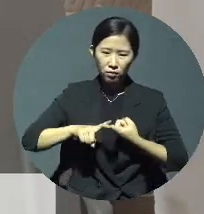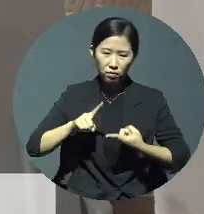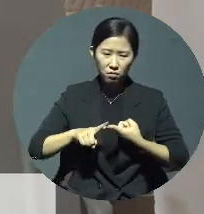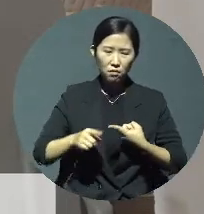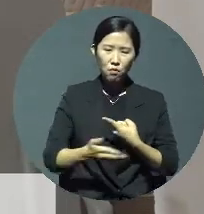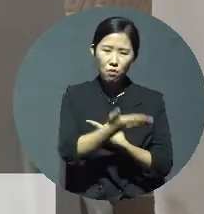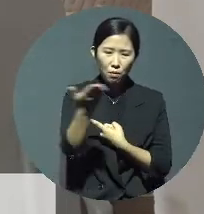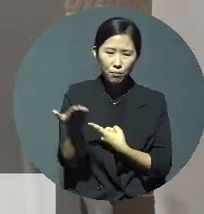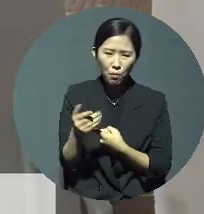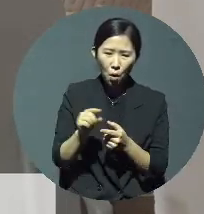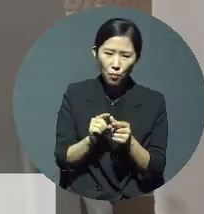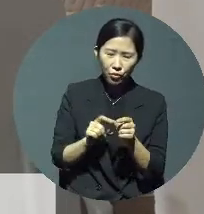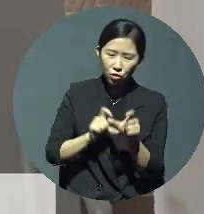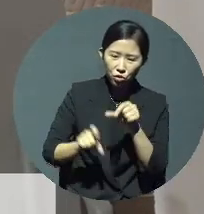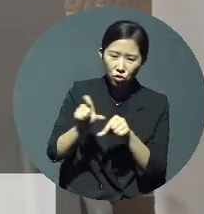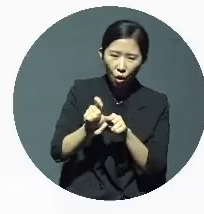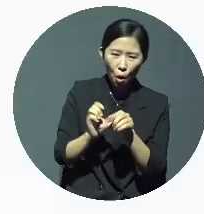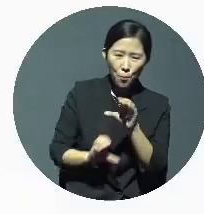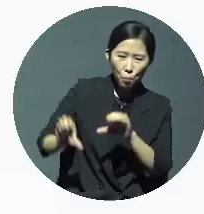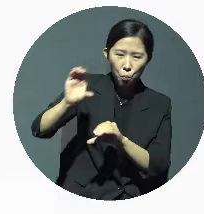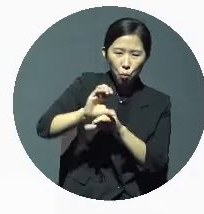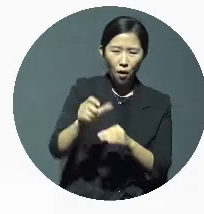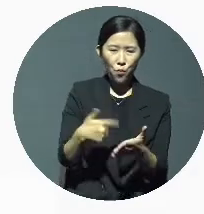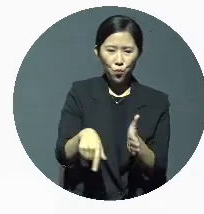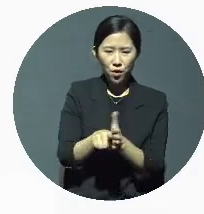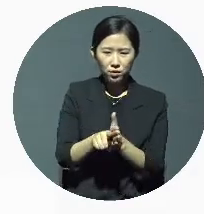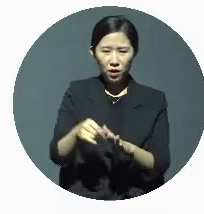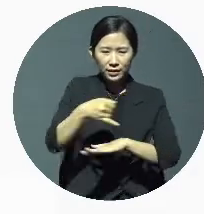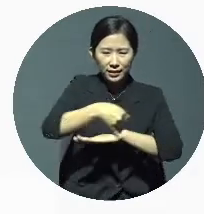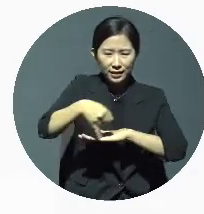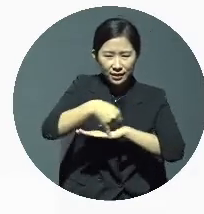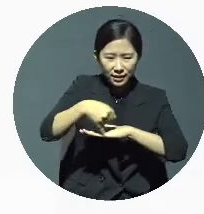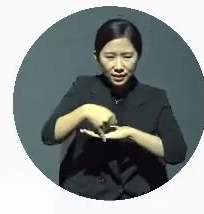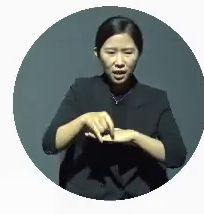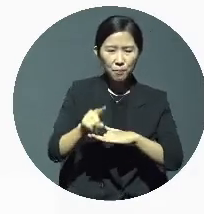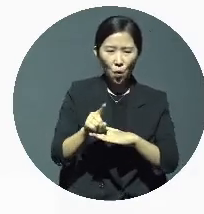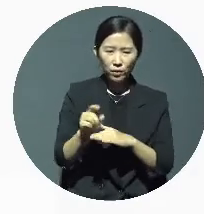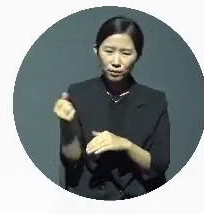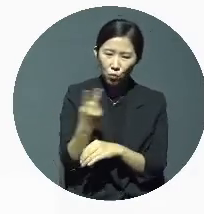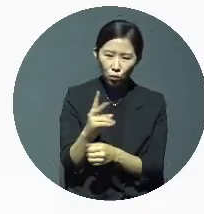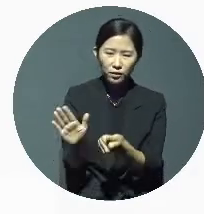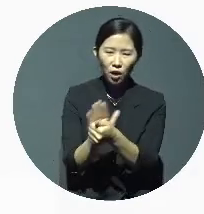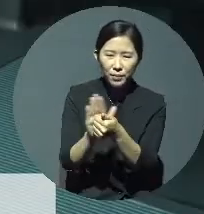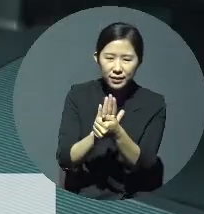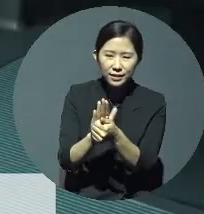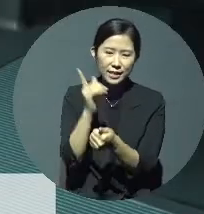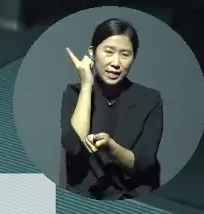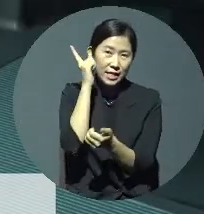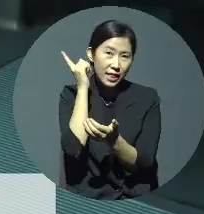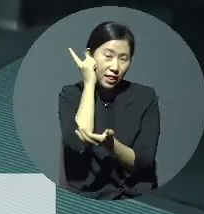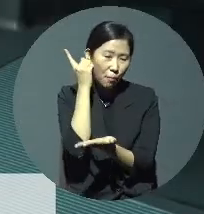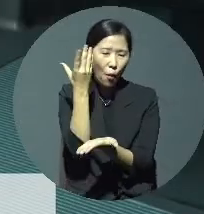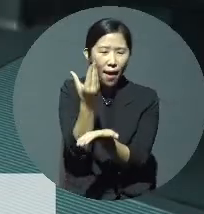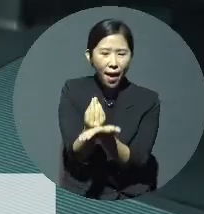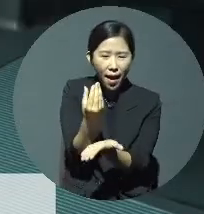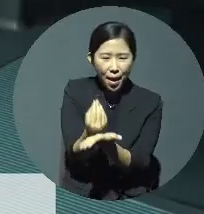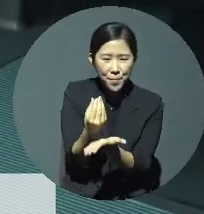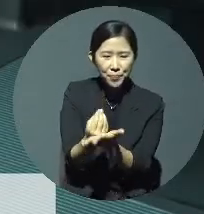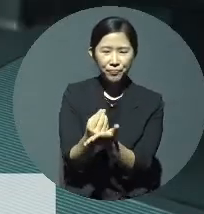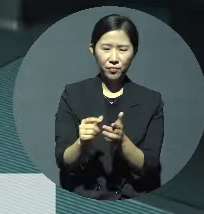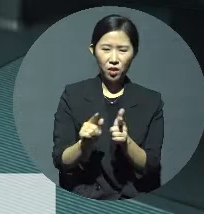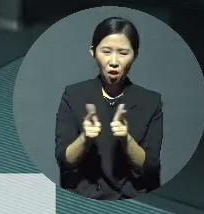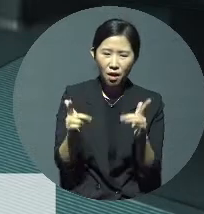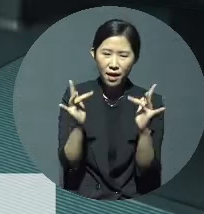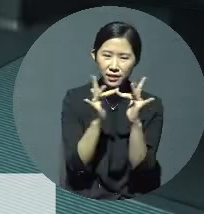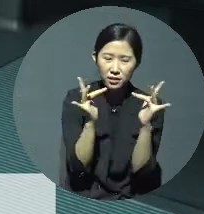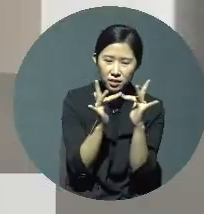To complement that, we also work on some digital aspects, meaning services, applications,